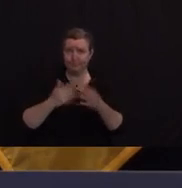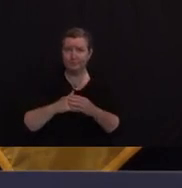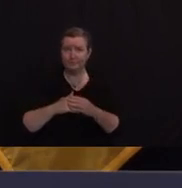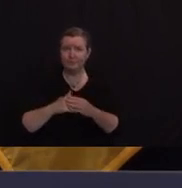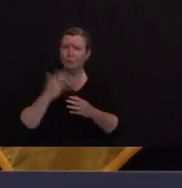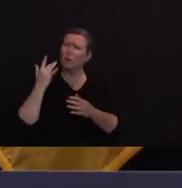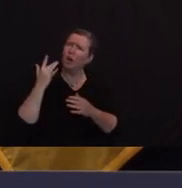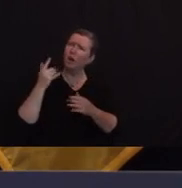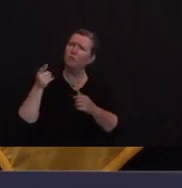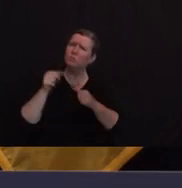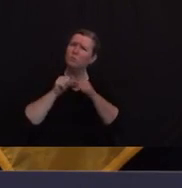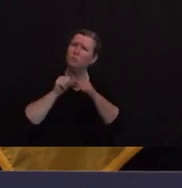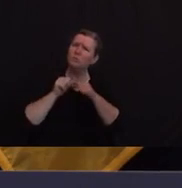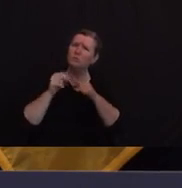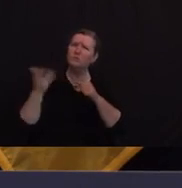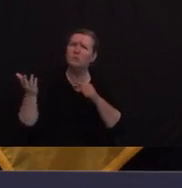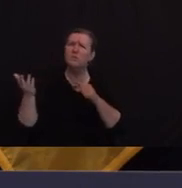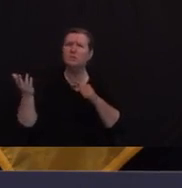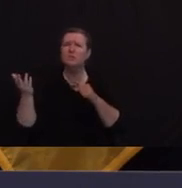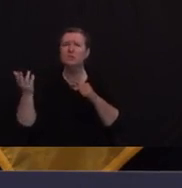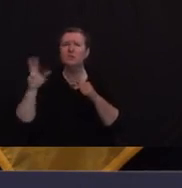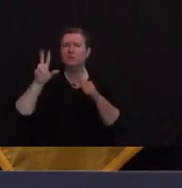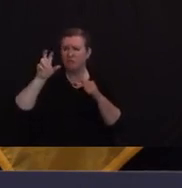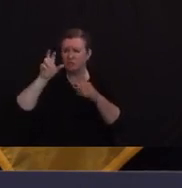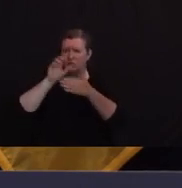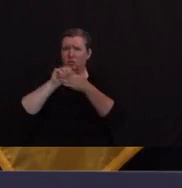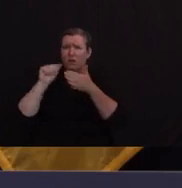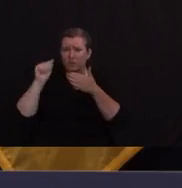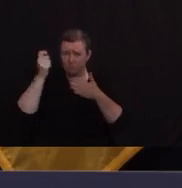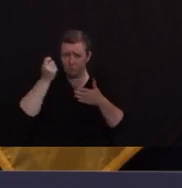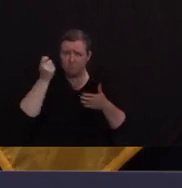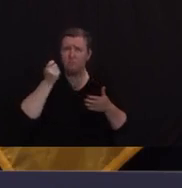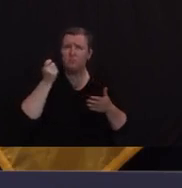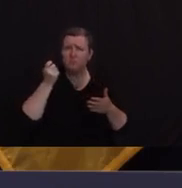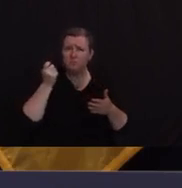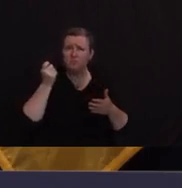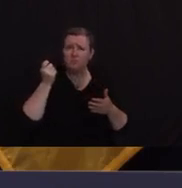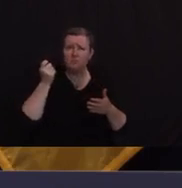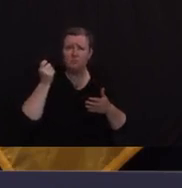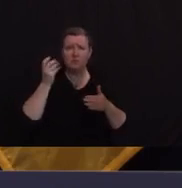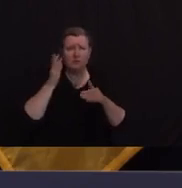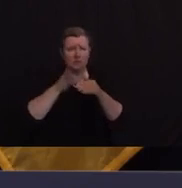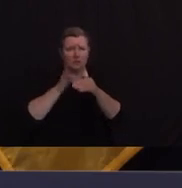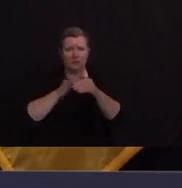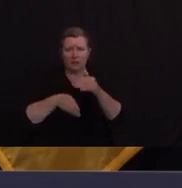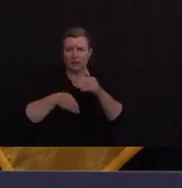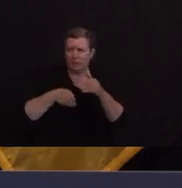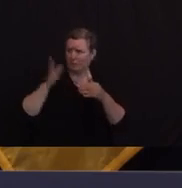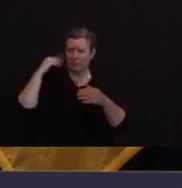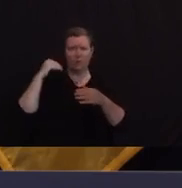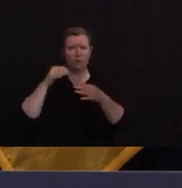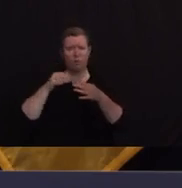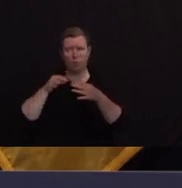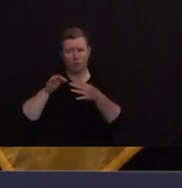4th deadline? Could you have ended that earlier? And you also certainly have stimulus money sitting around. You did say that